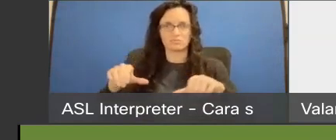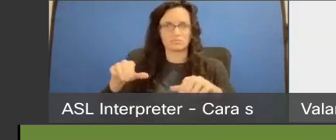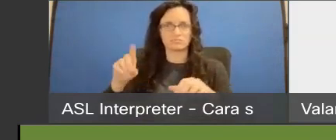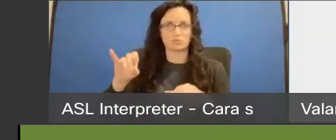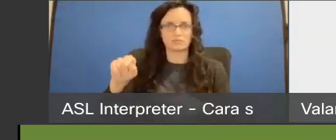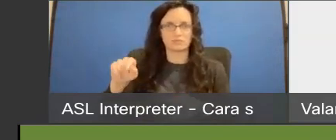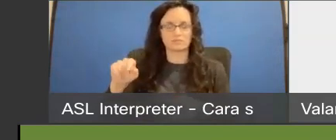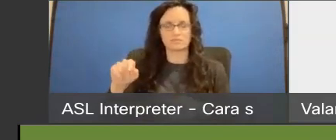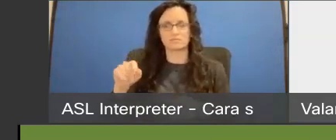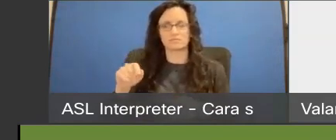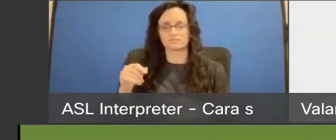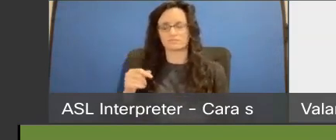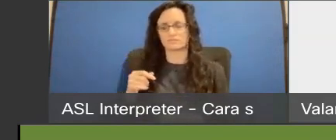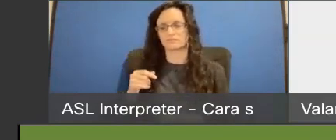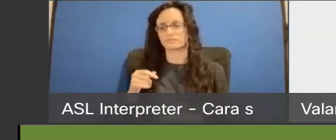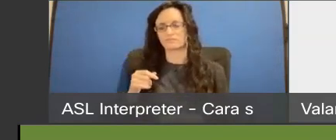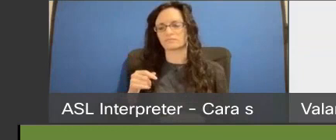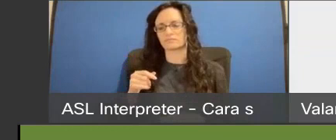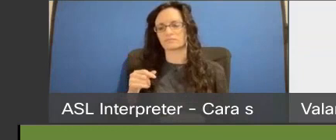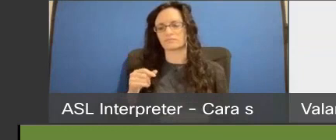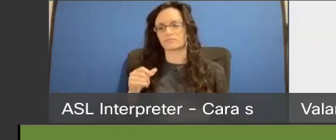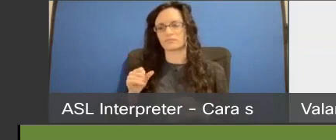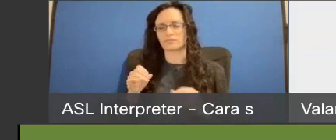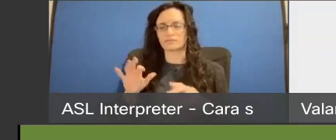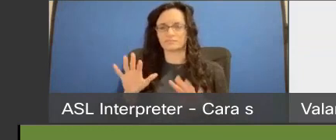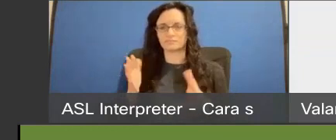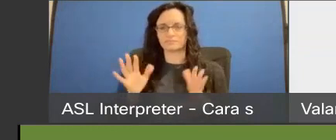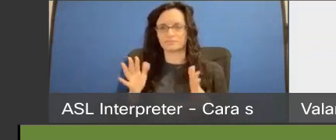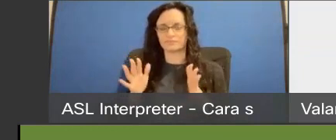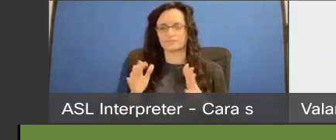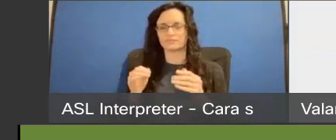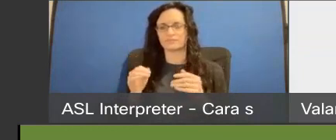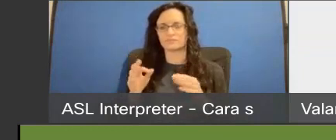have enough energy. So I think it's sort of a related